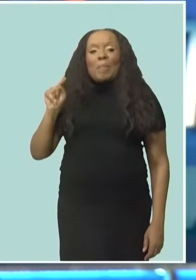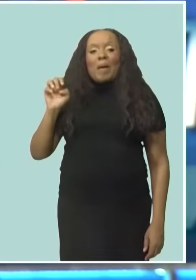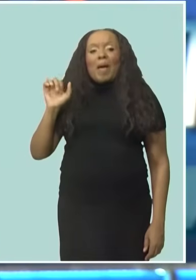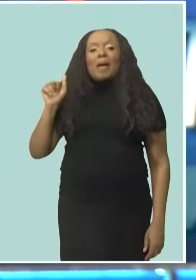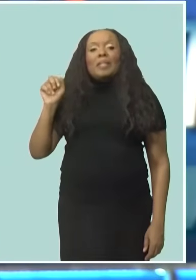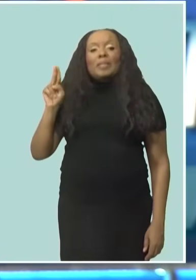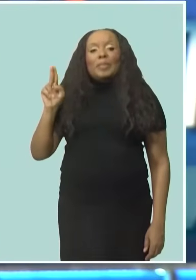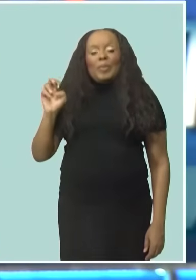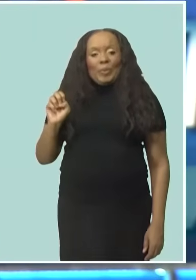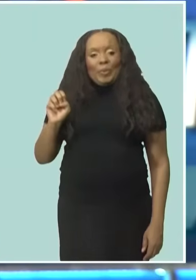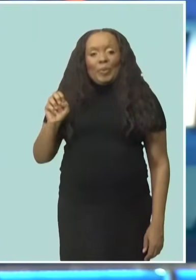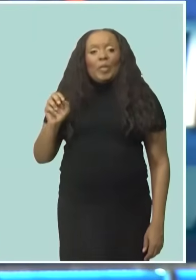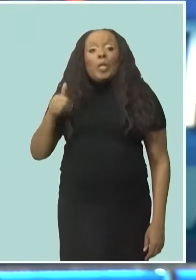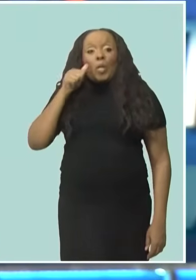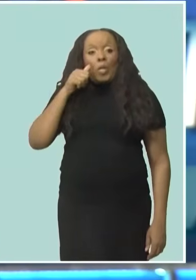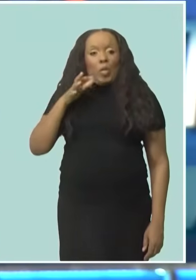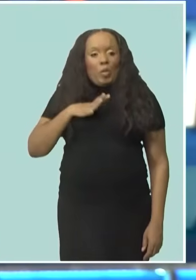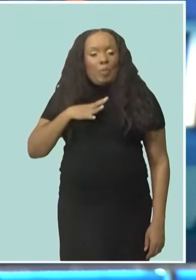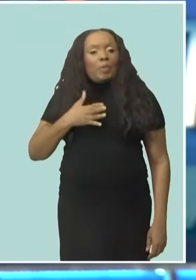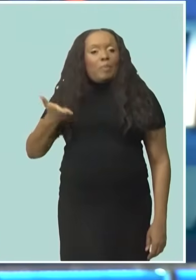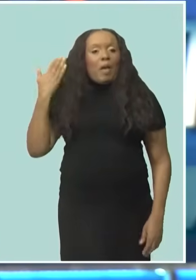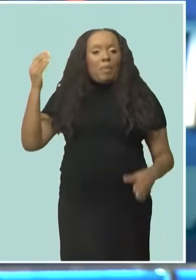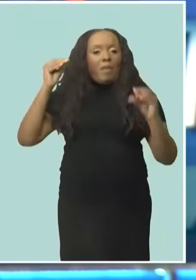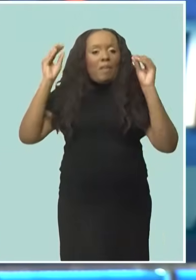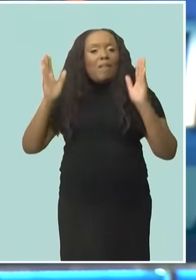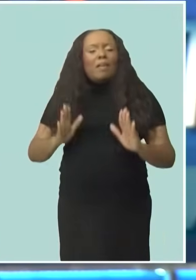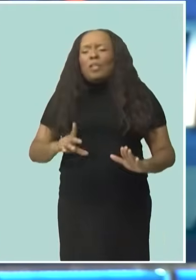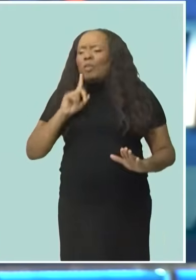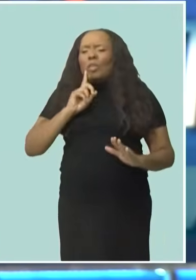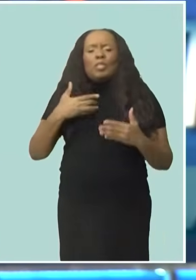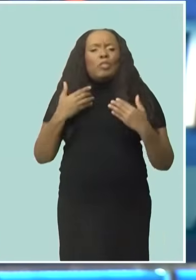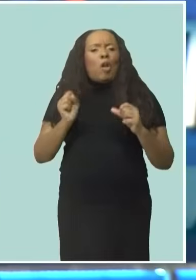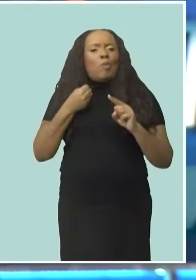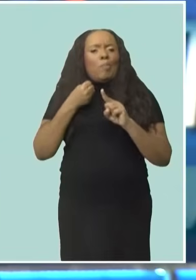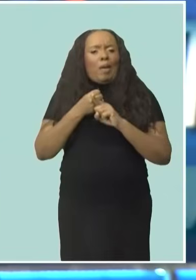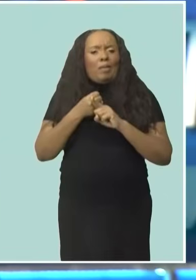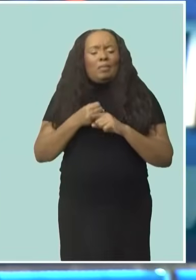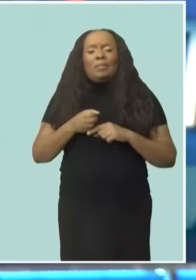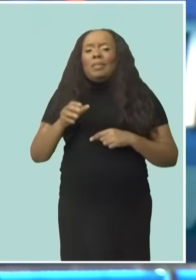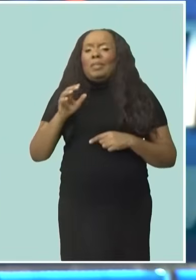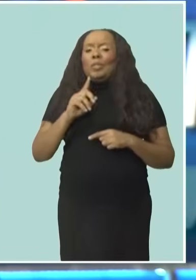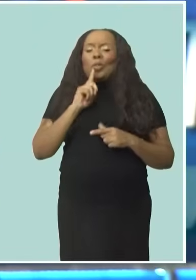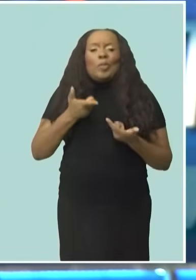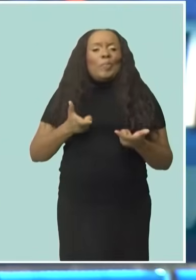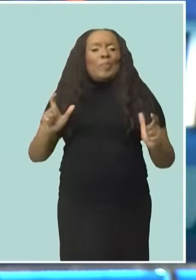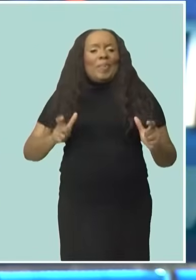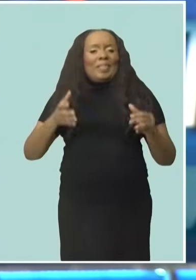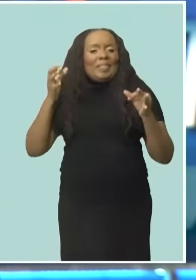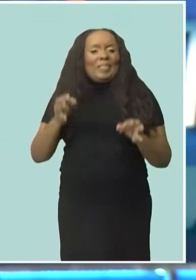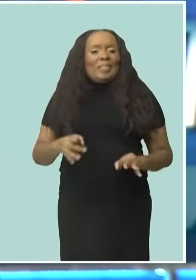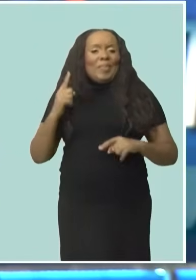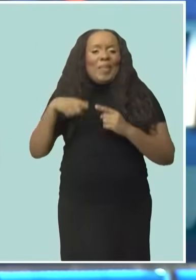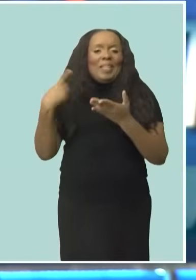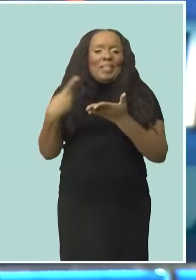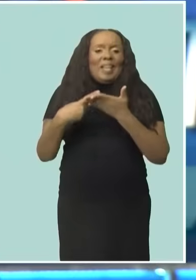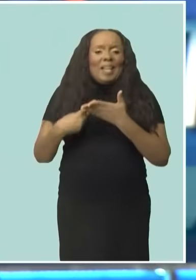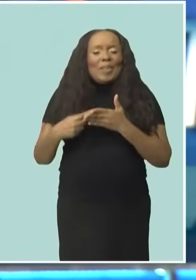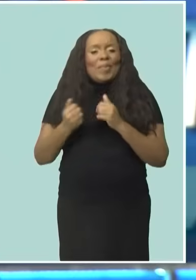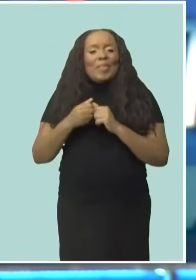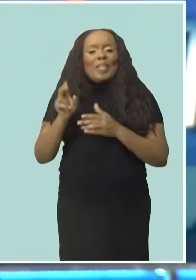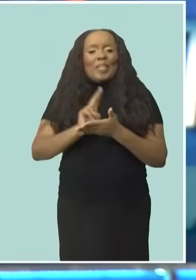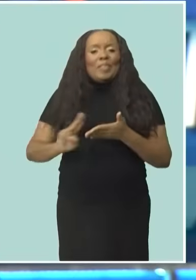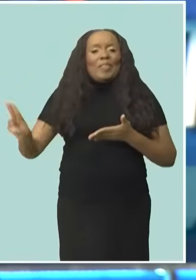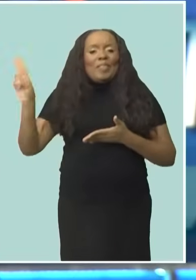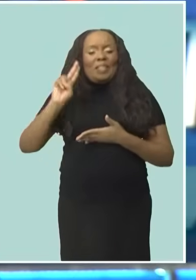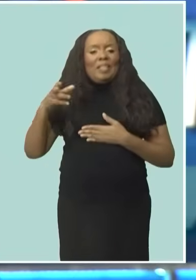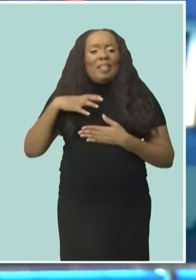Most Honorable Udine Baratow, on the campus. The unanimous decision was made following the discussion by the university's